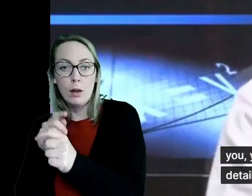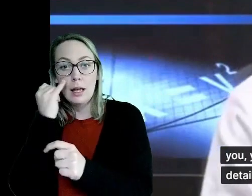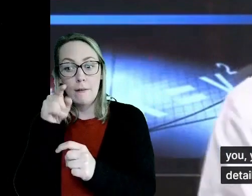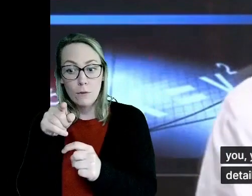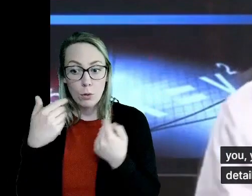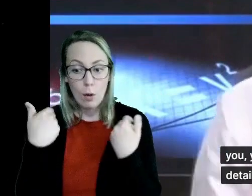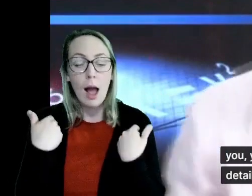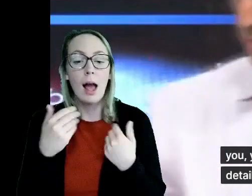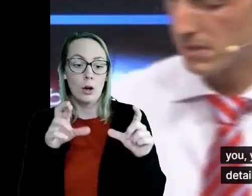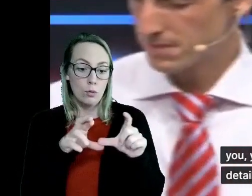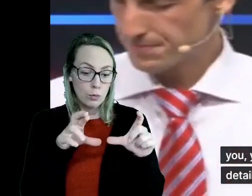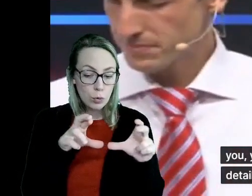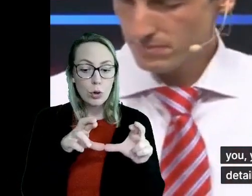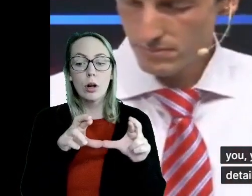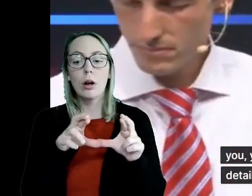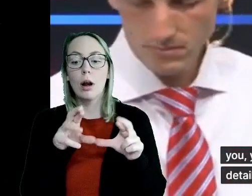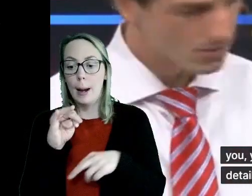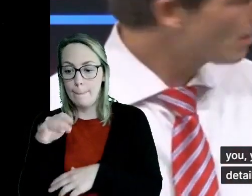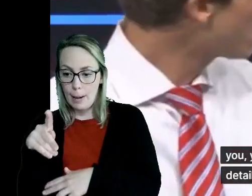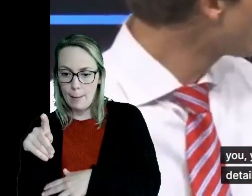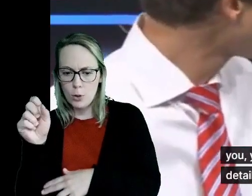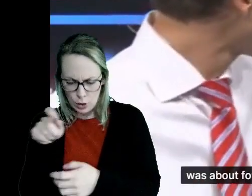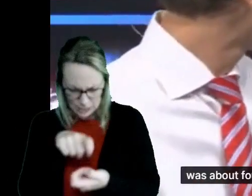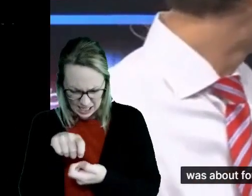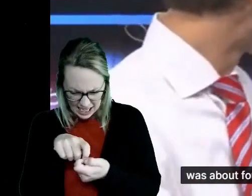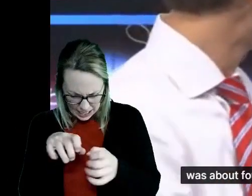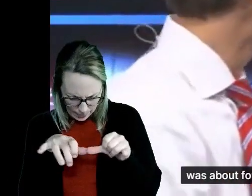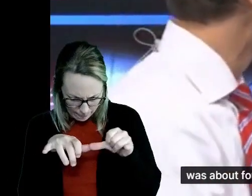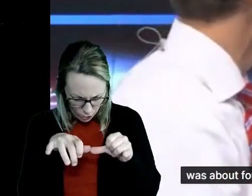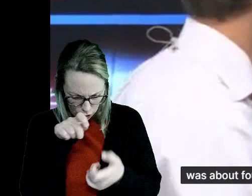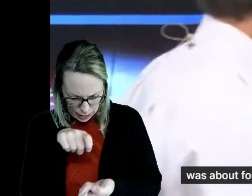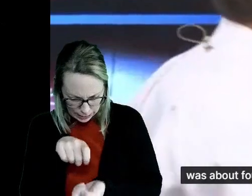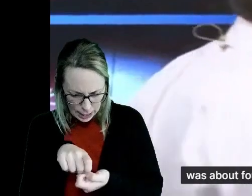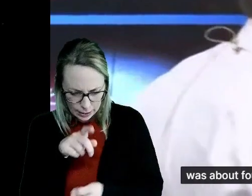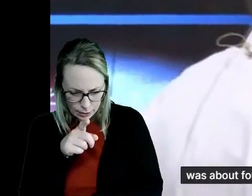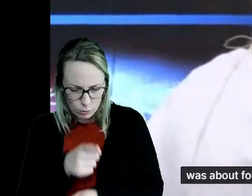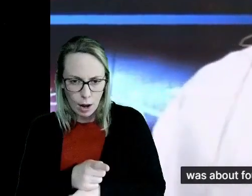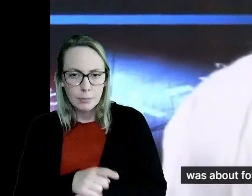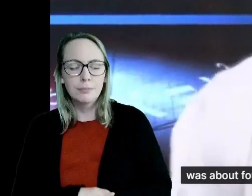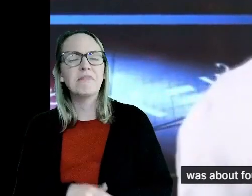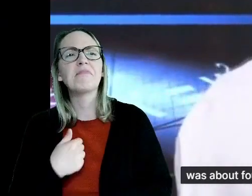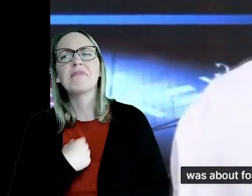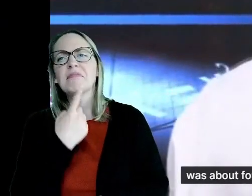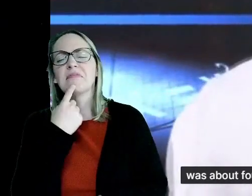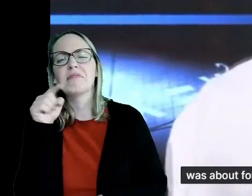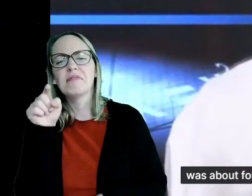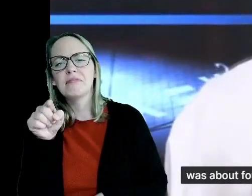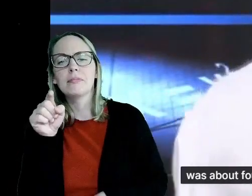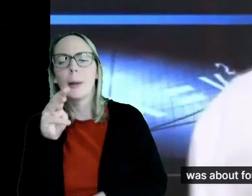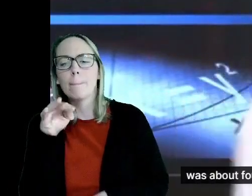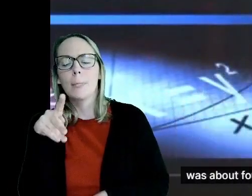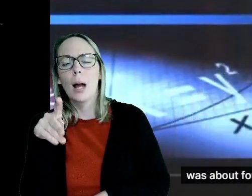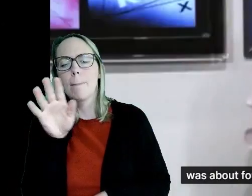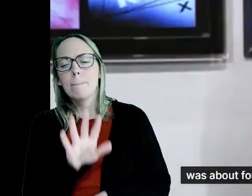some very detailed measurements. And I said this was about 14 inches. So all